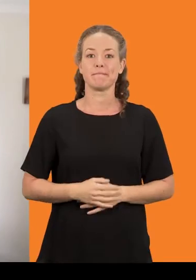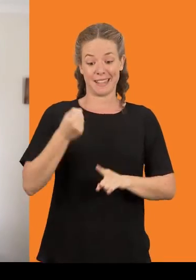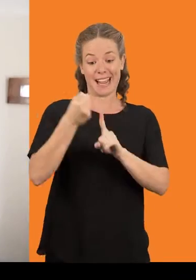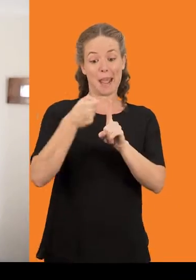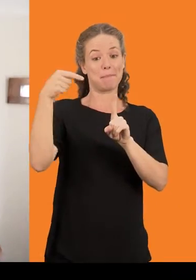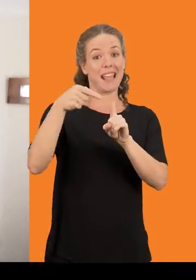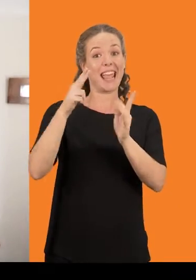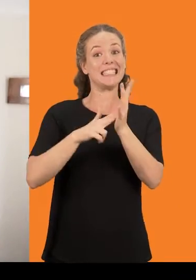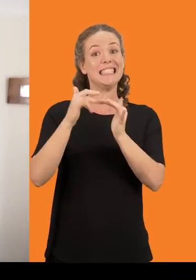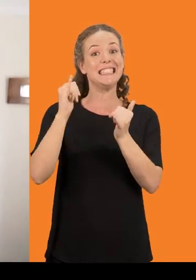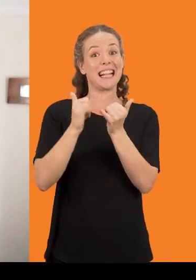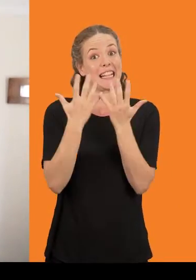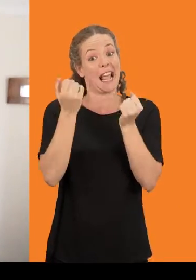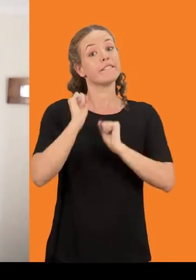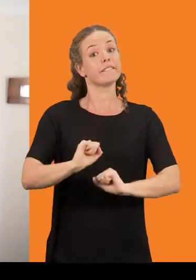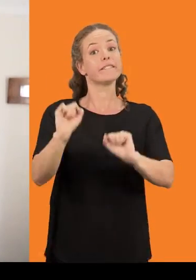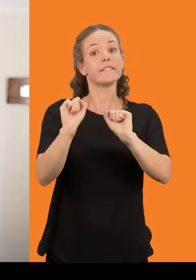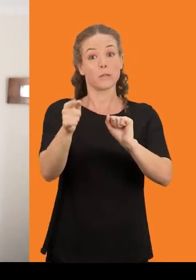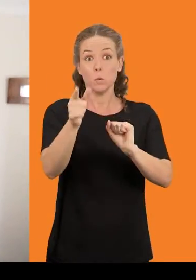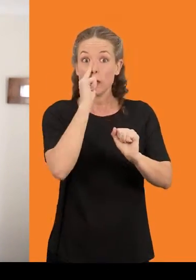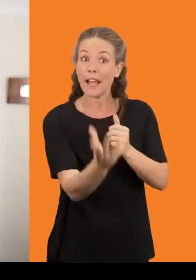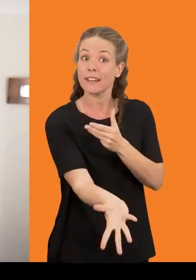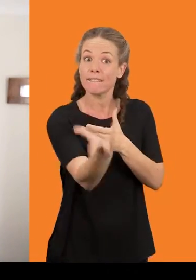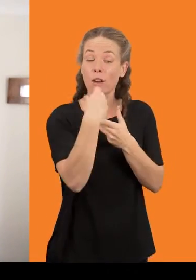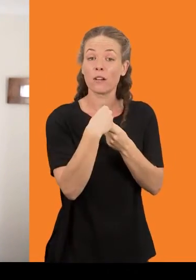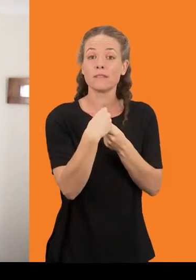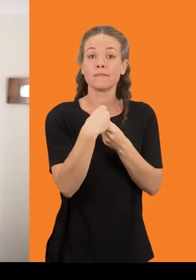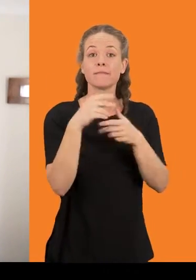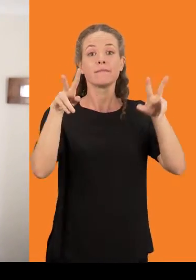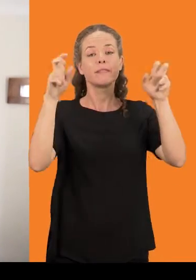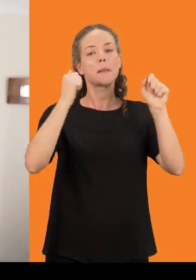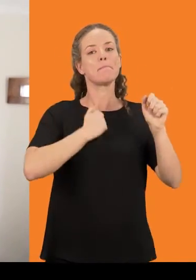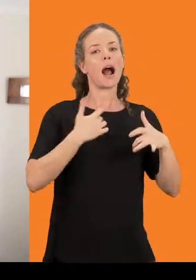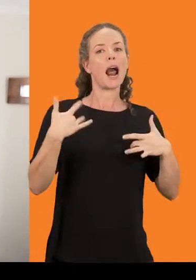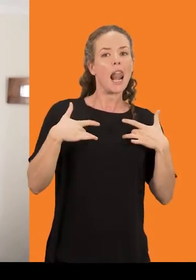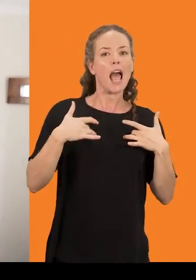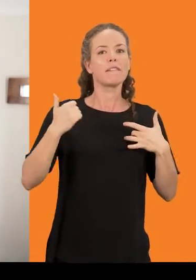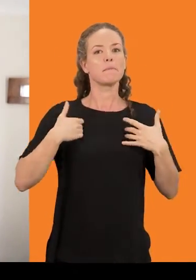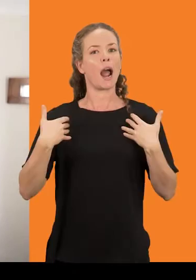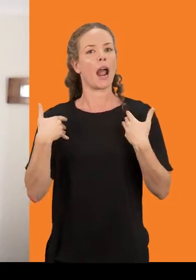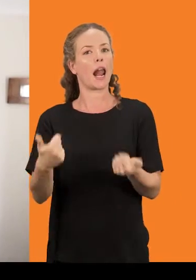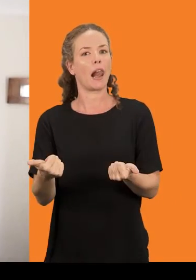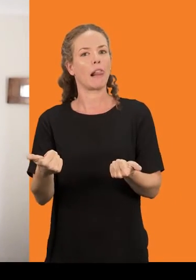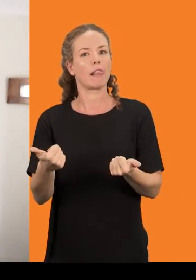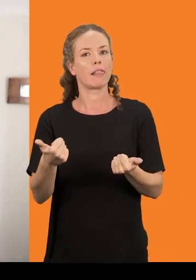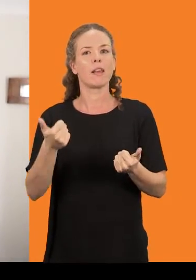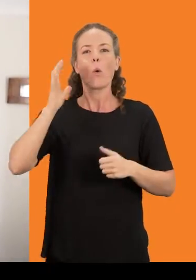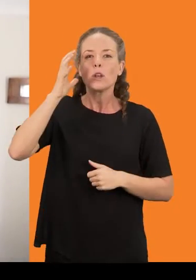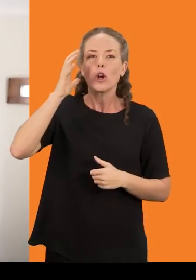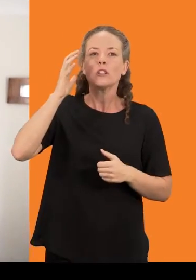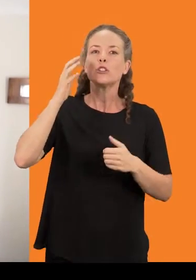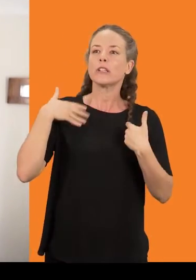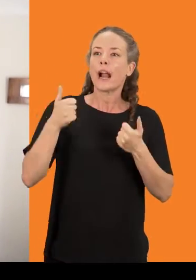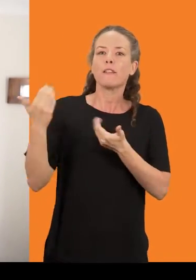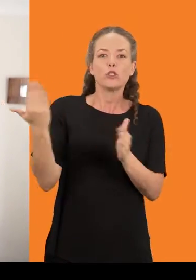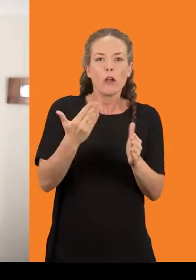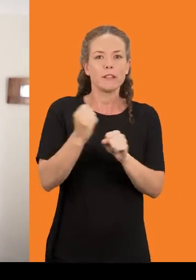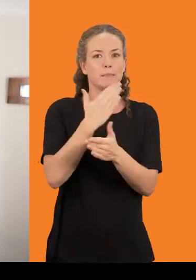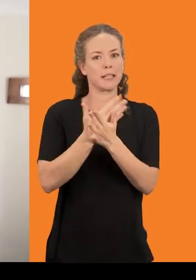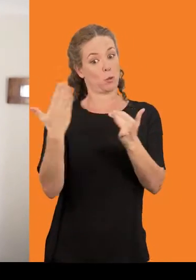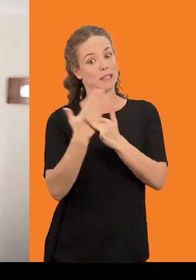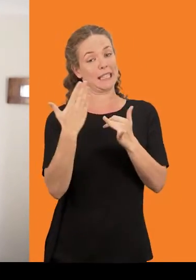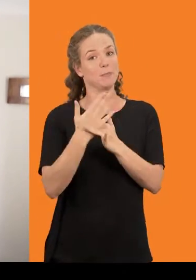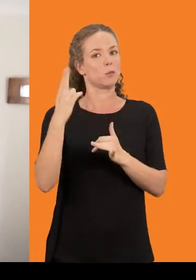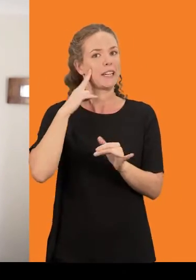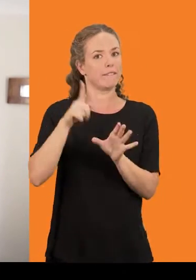affect you. Speaking of campaigns, NDCS do have their own campaigns which you can get involved with. For example, there's My Life, My Health, which is all about audiologies and health